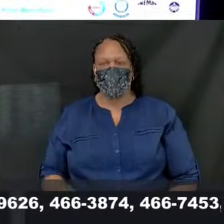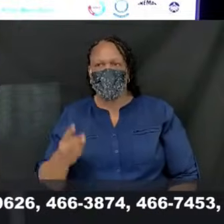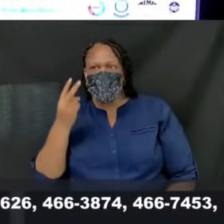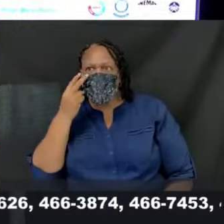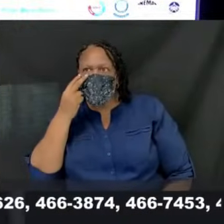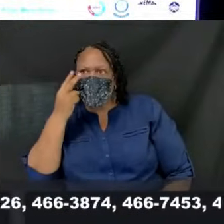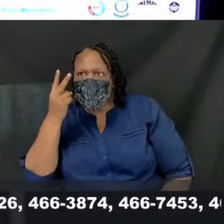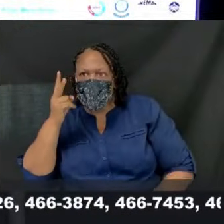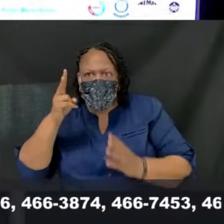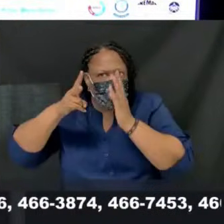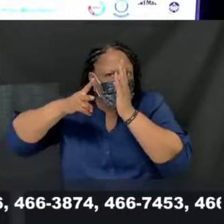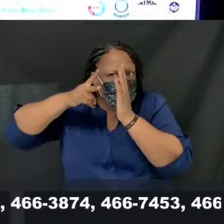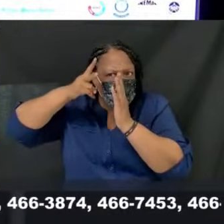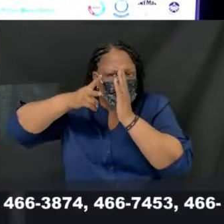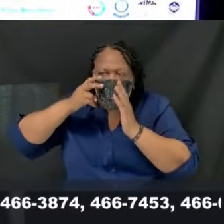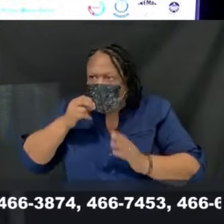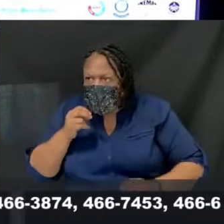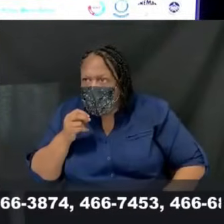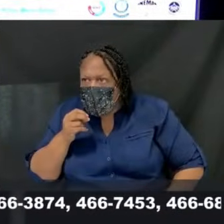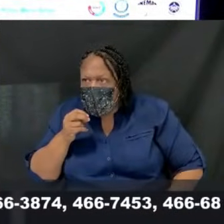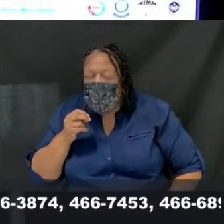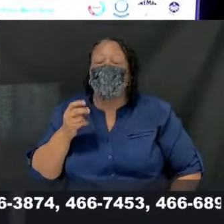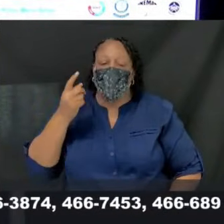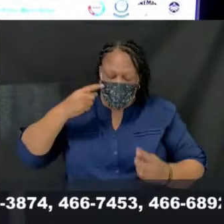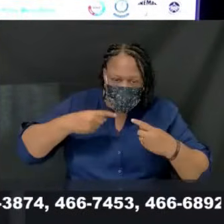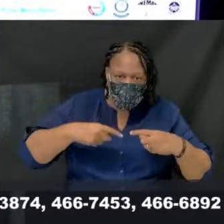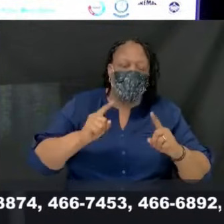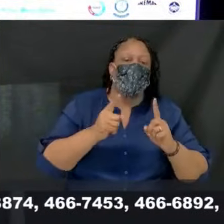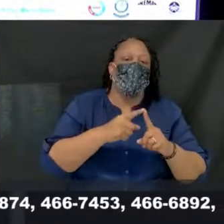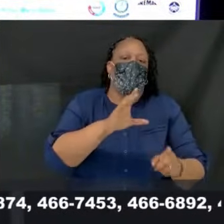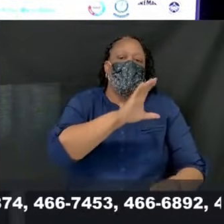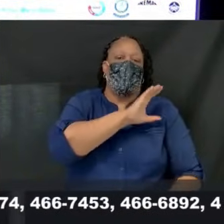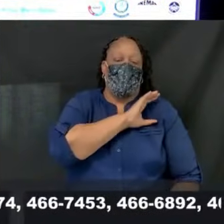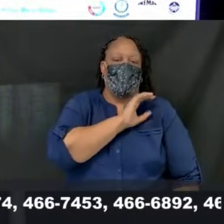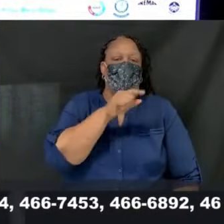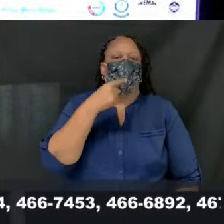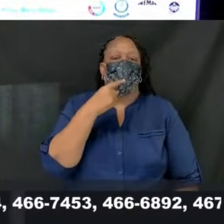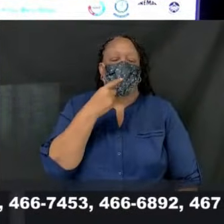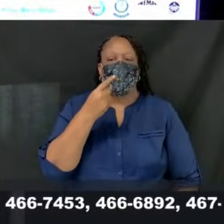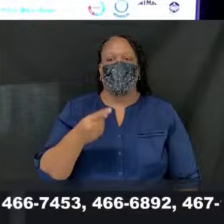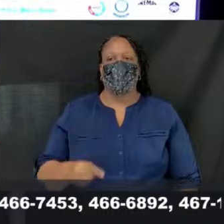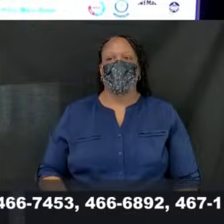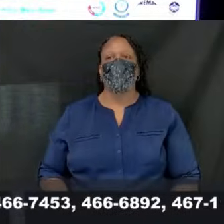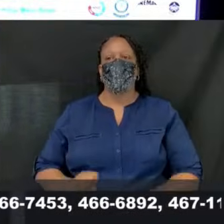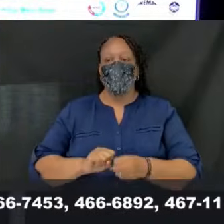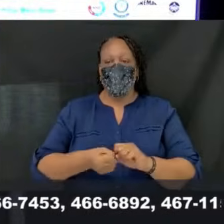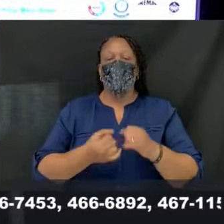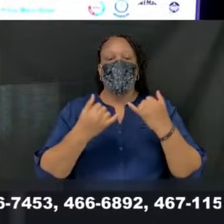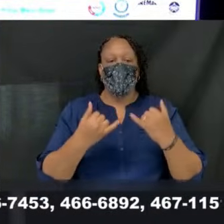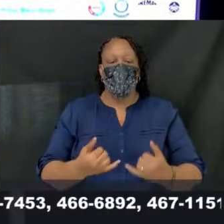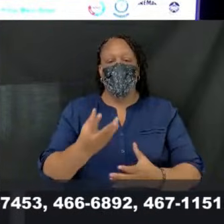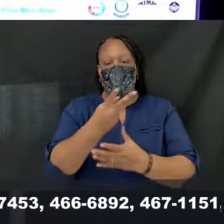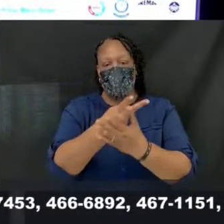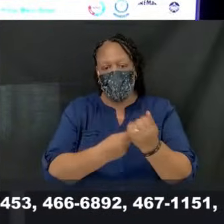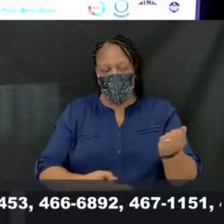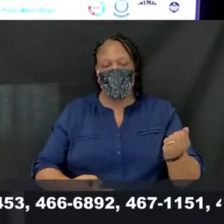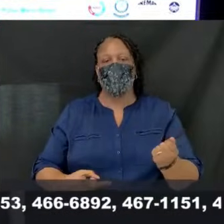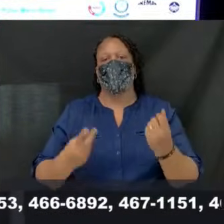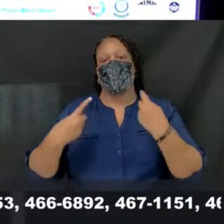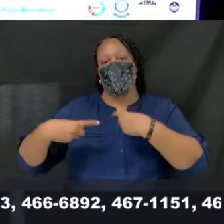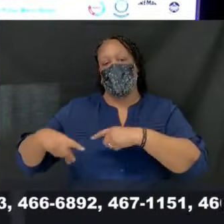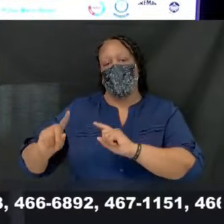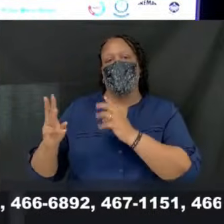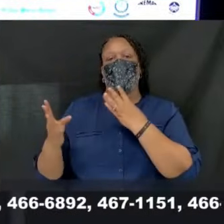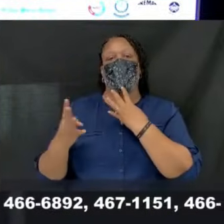surveillance system and brought to the attention of the police. Regulation 14.6 of the Emergency Powers